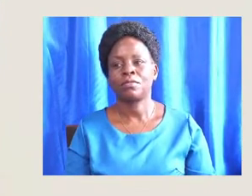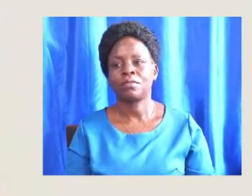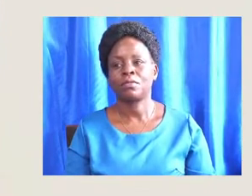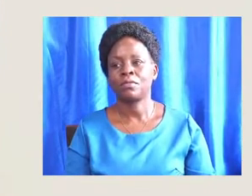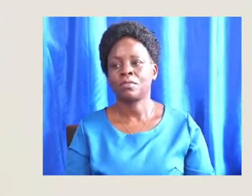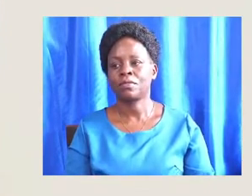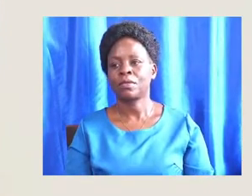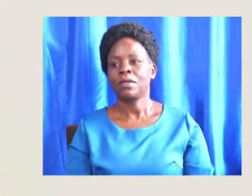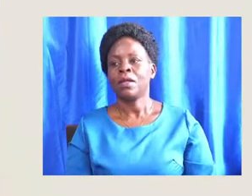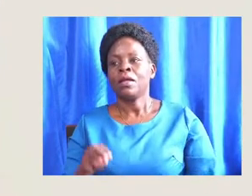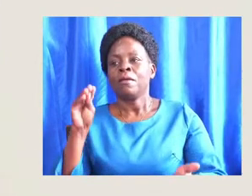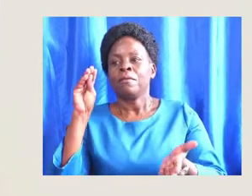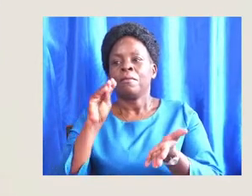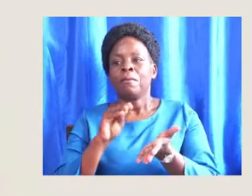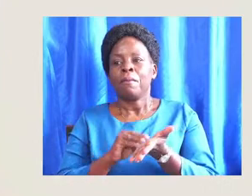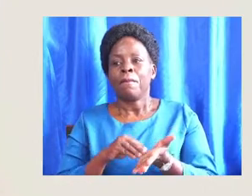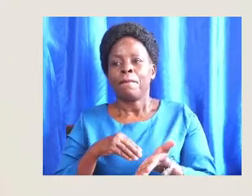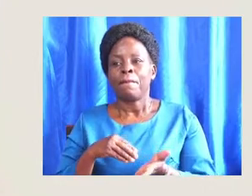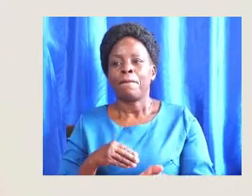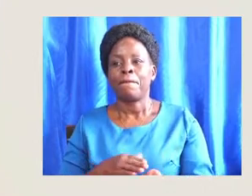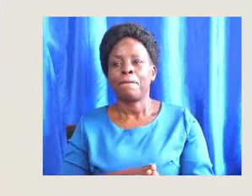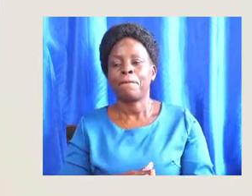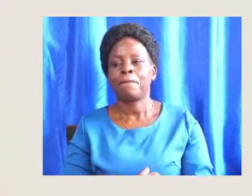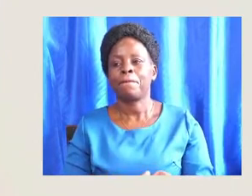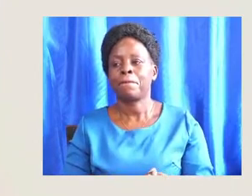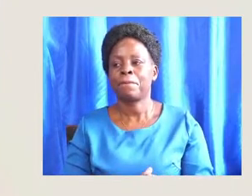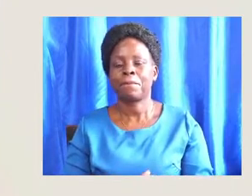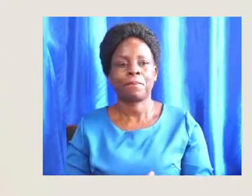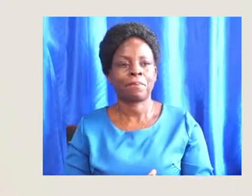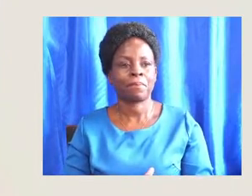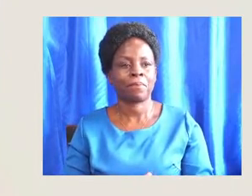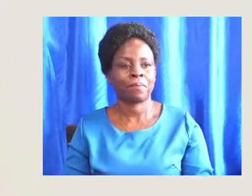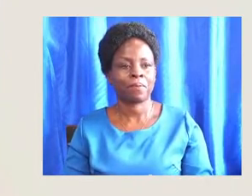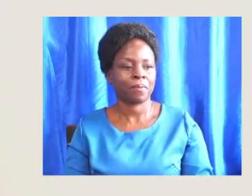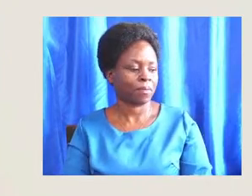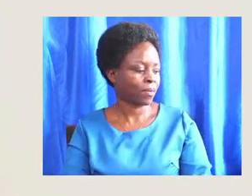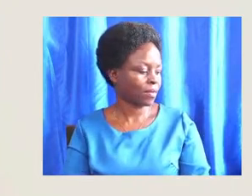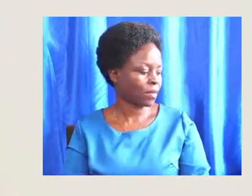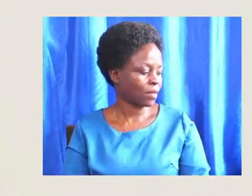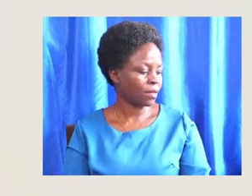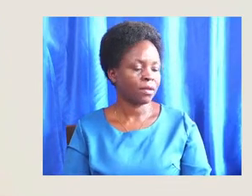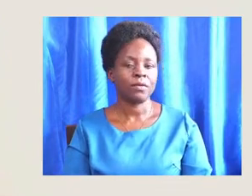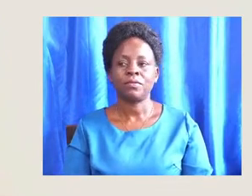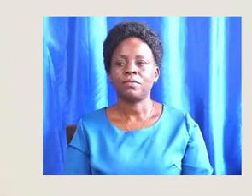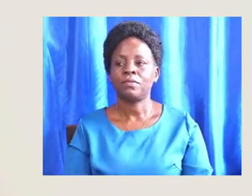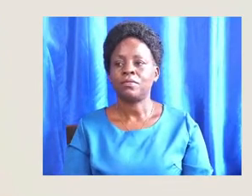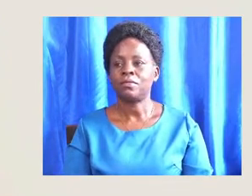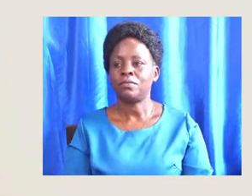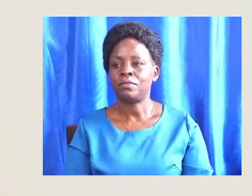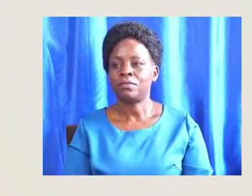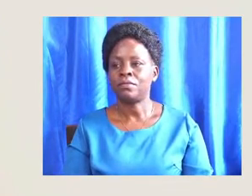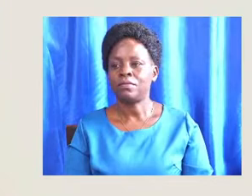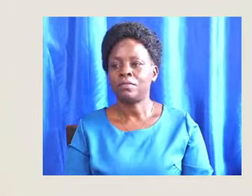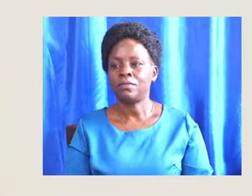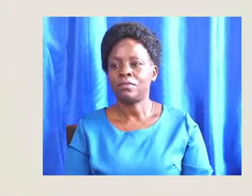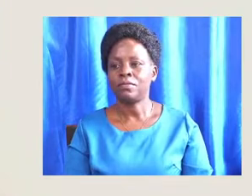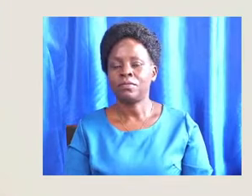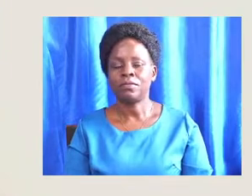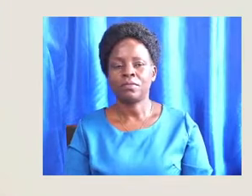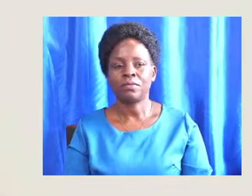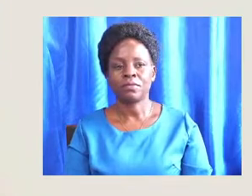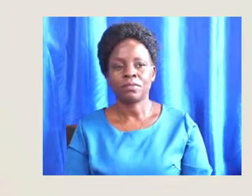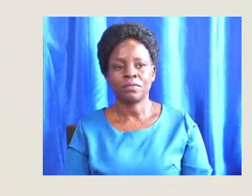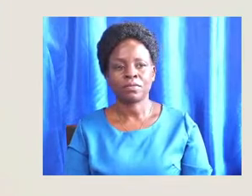Okay, so once again, I would like to welcome you to this session. We are going to start in a few, and we'll have